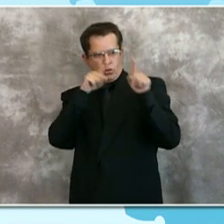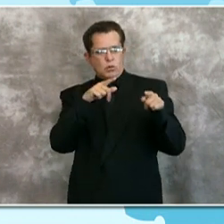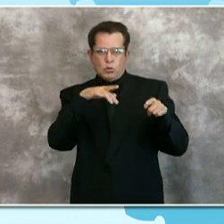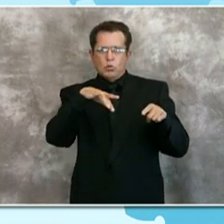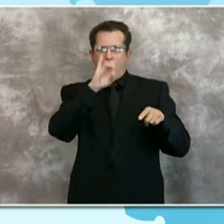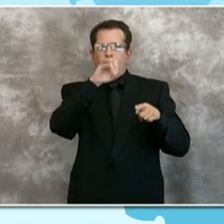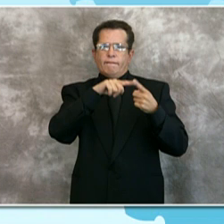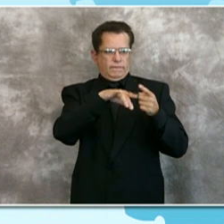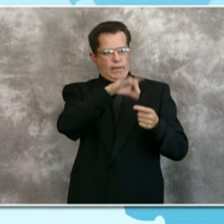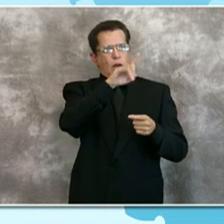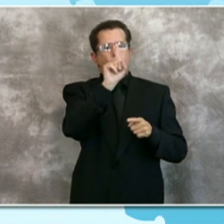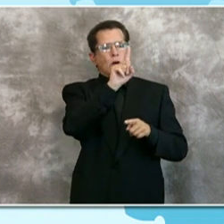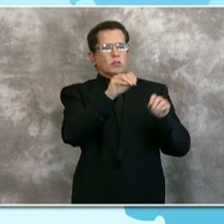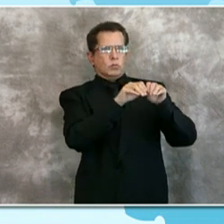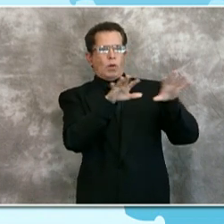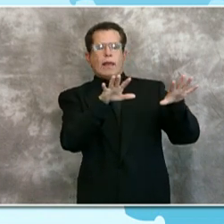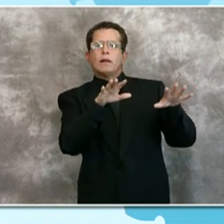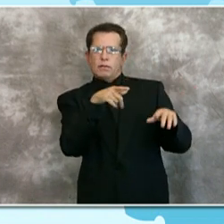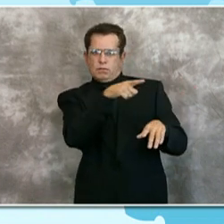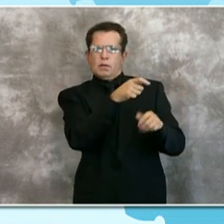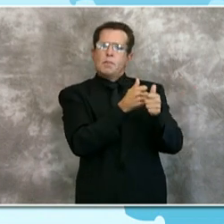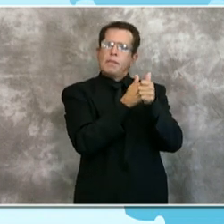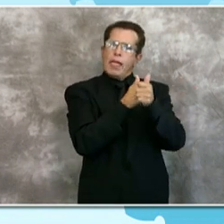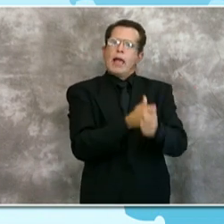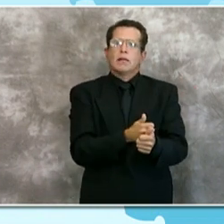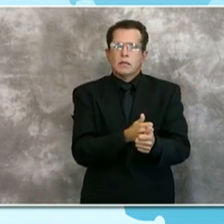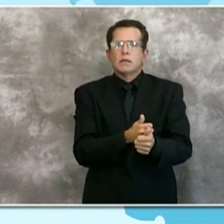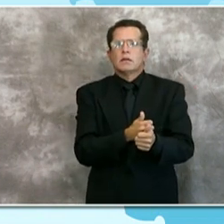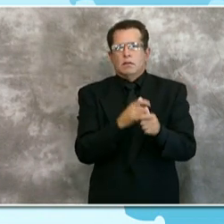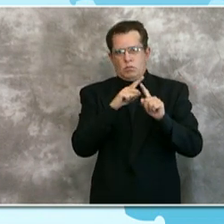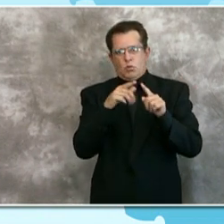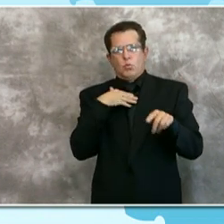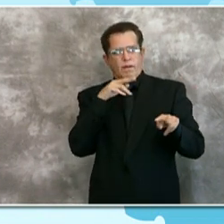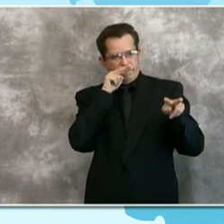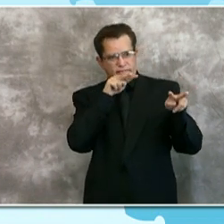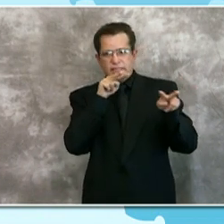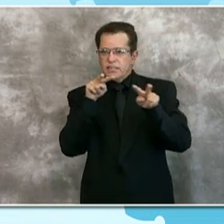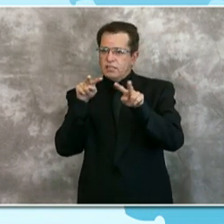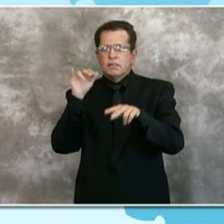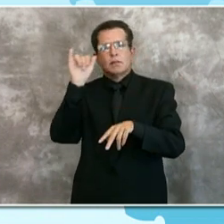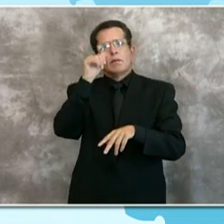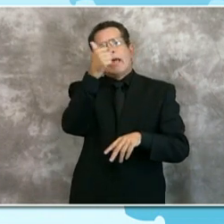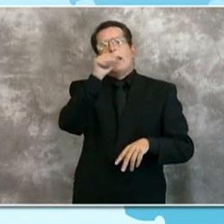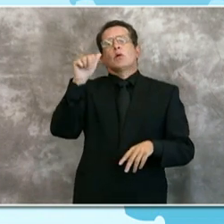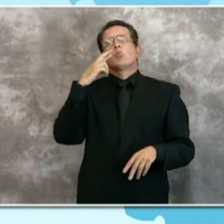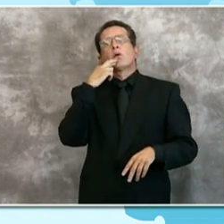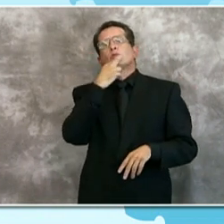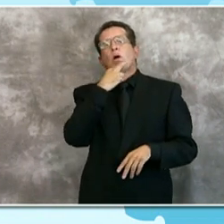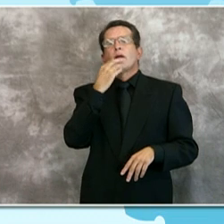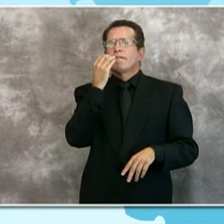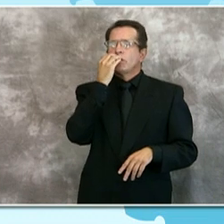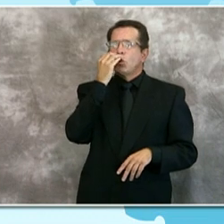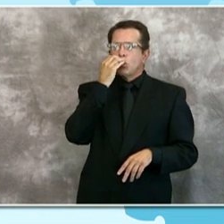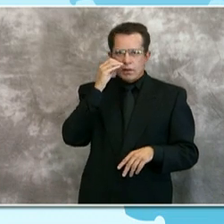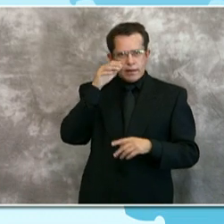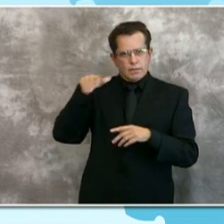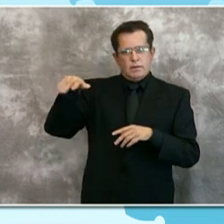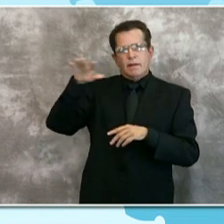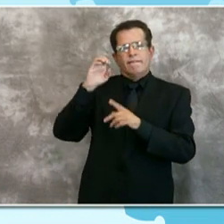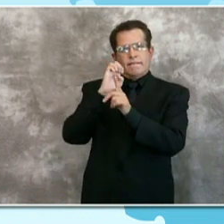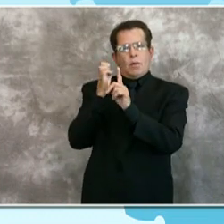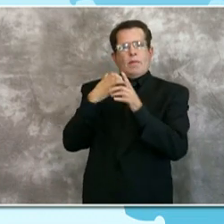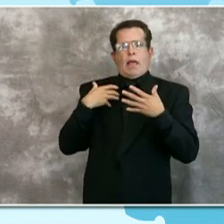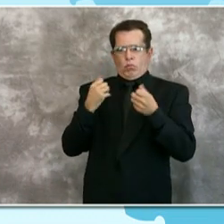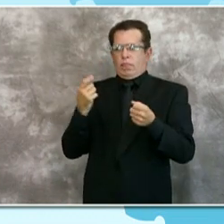compliance around these issues. We also have been investigating every outbreak at a food facility through our Department of Environmental Health, along